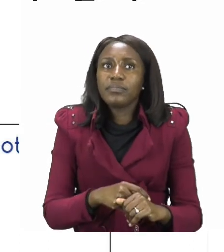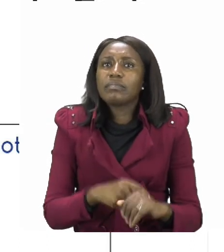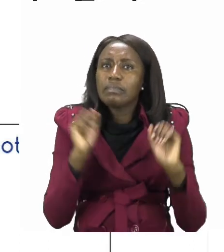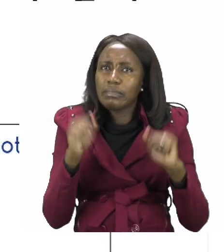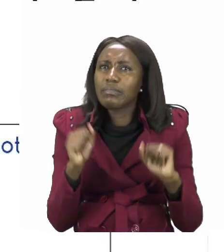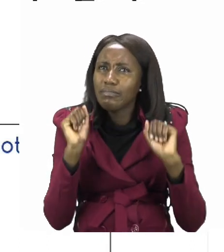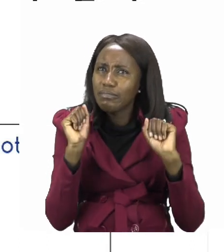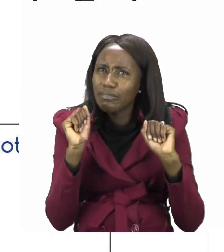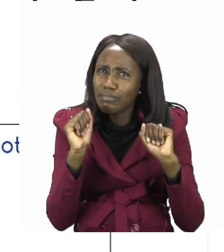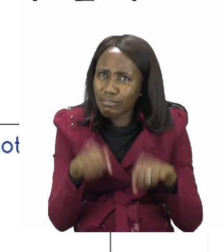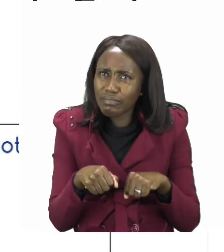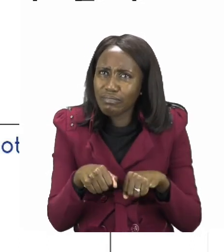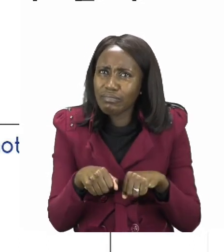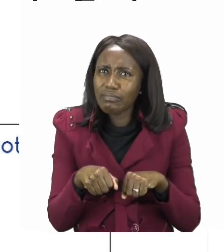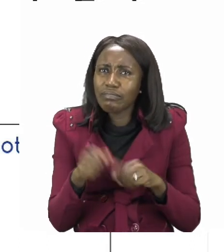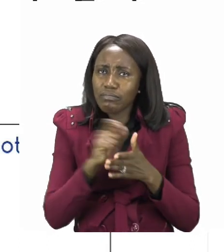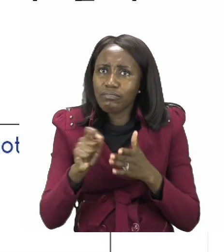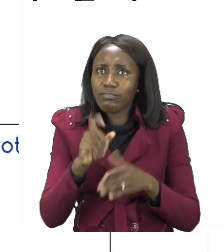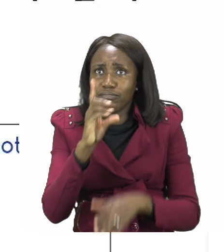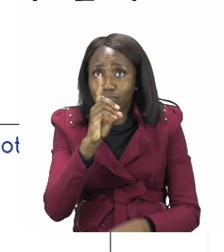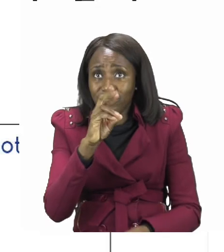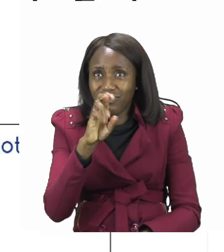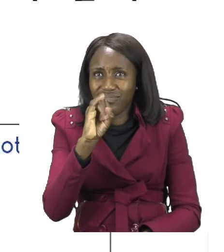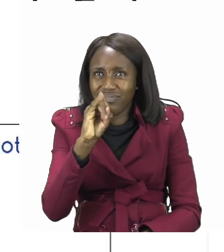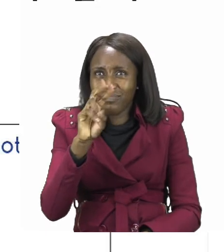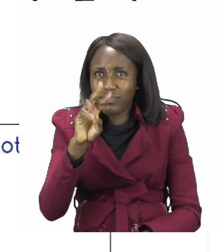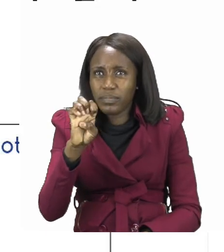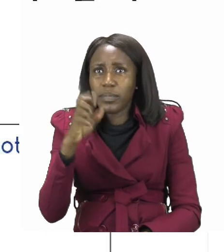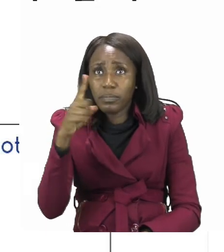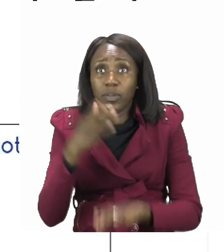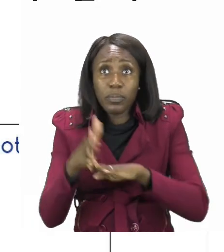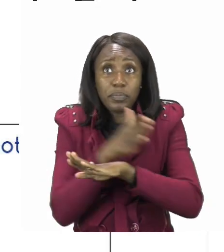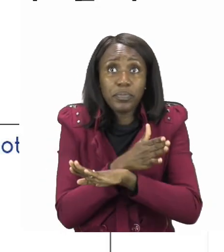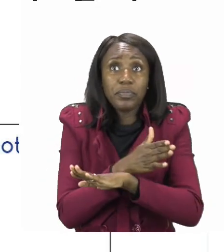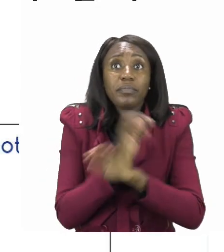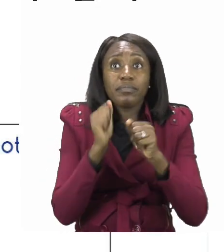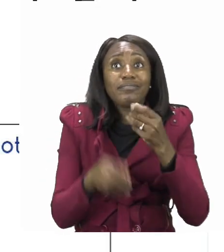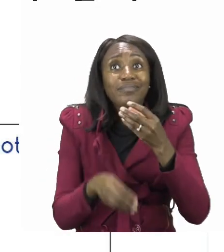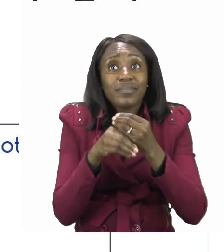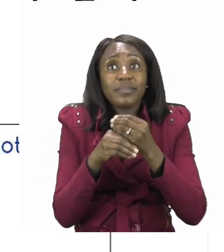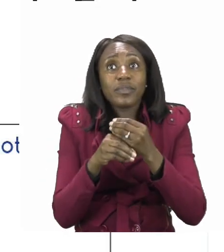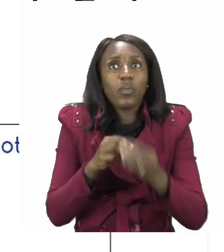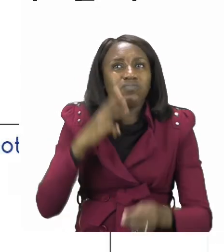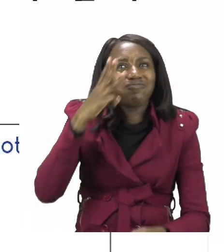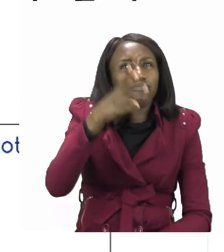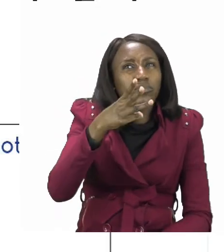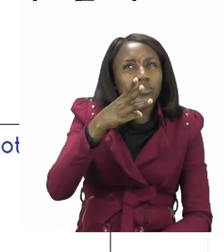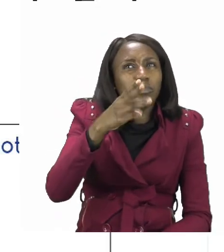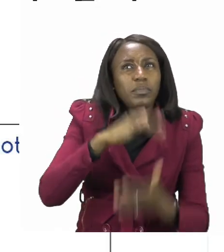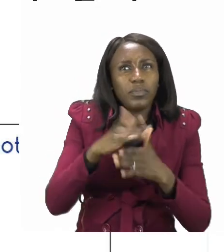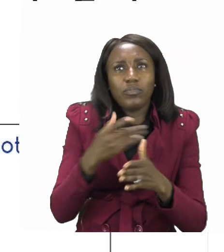the word drive. But before the word drive, to show that this is going to happen